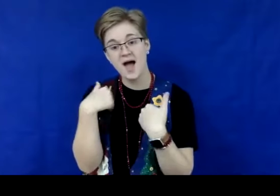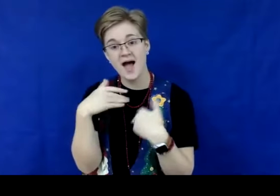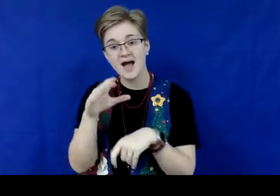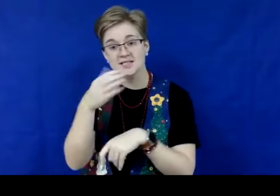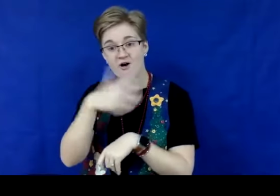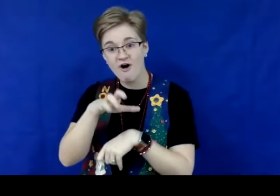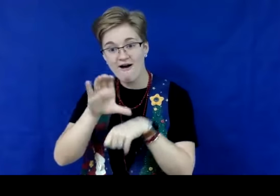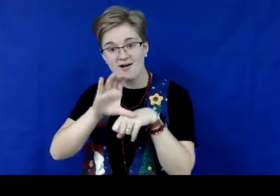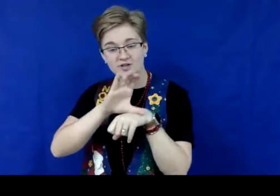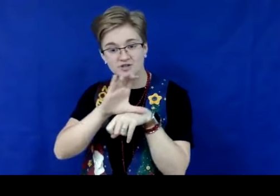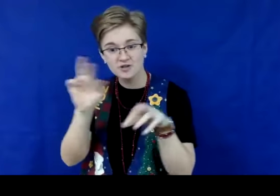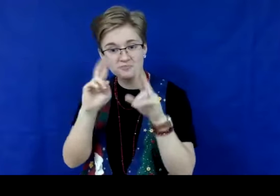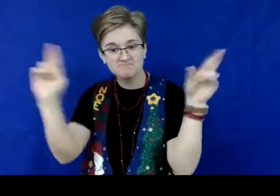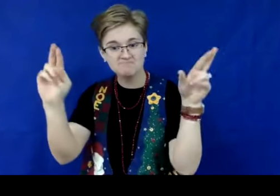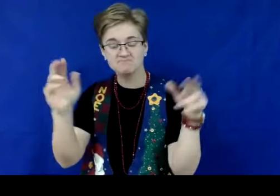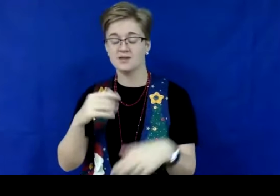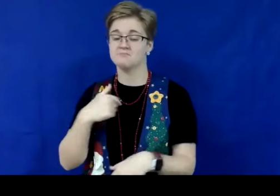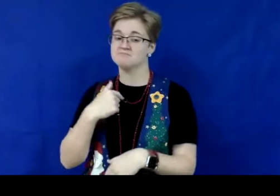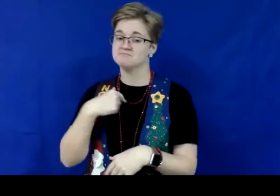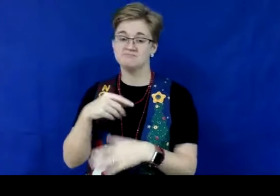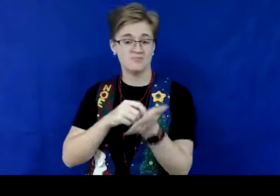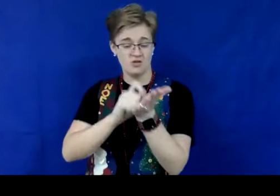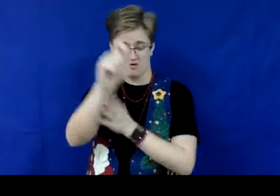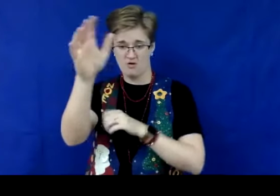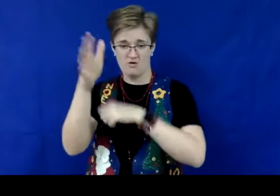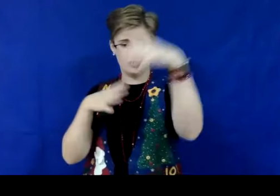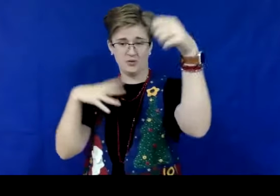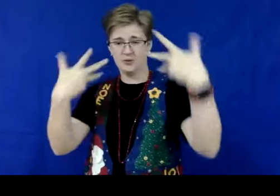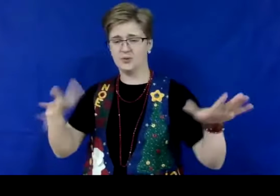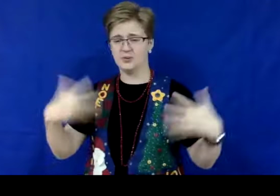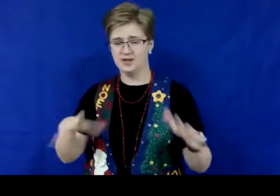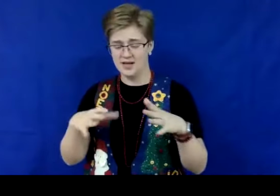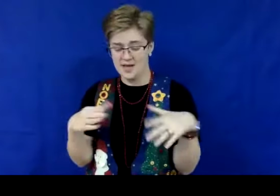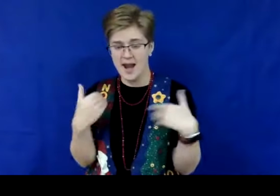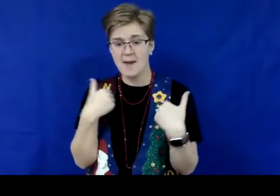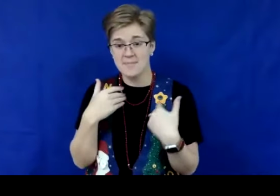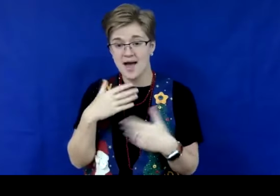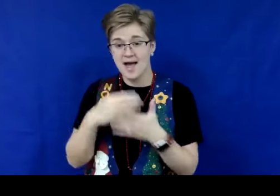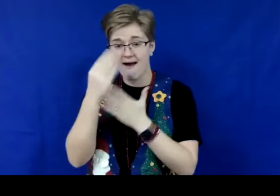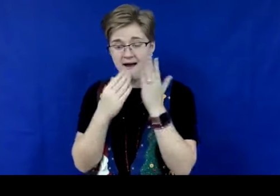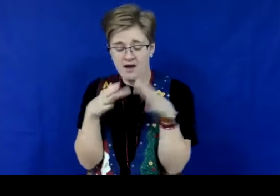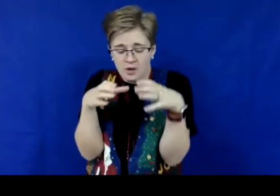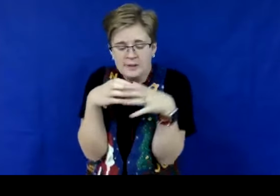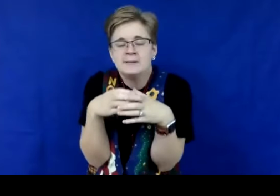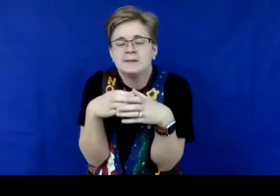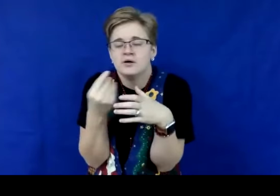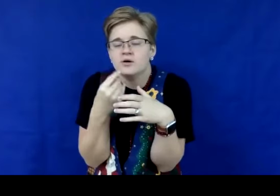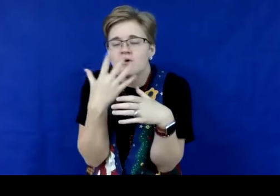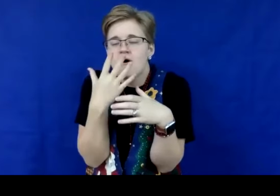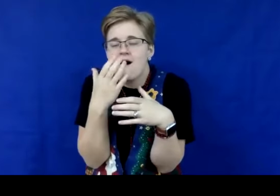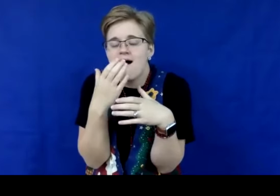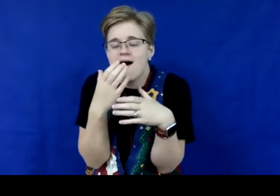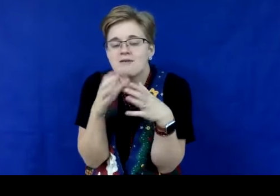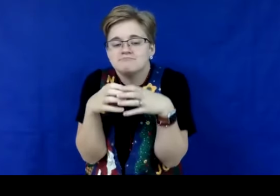I take off my gloves and toast my hands around my warm cup. Dad turns off the lantern and we